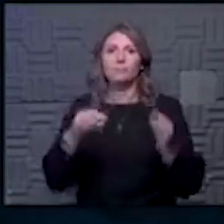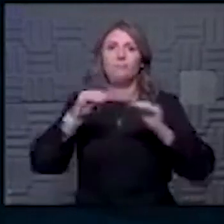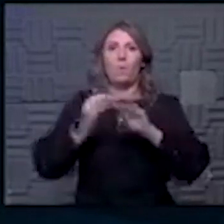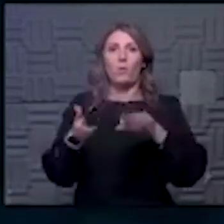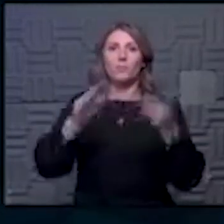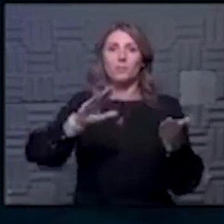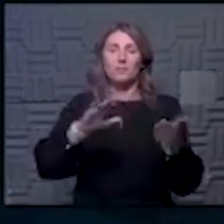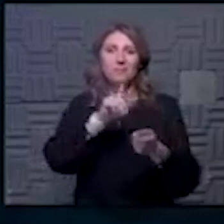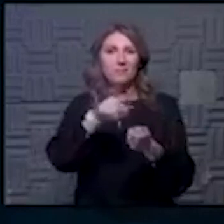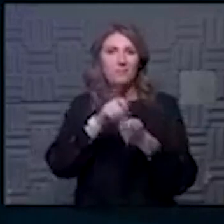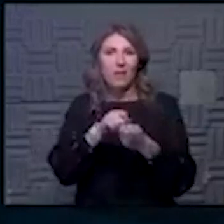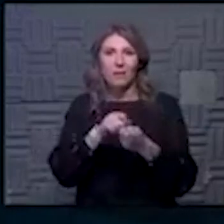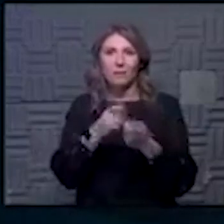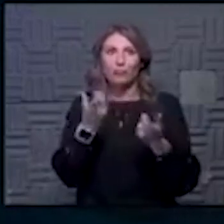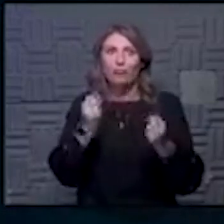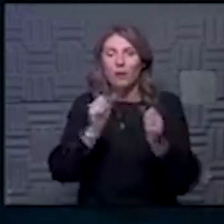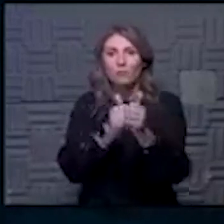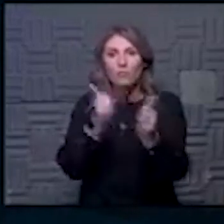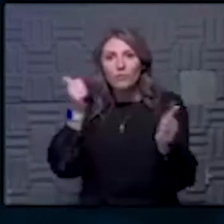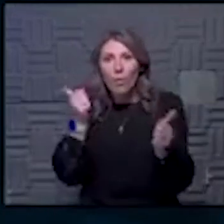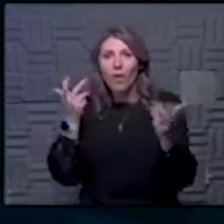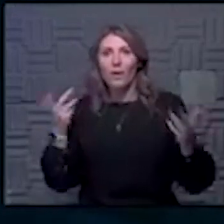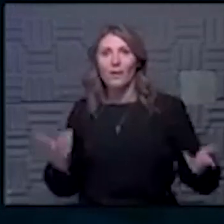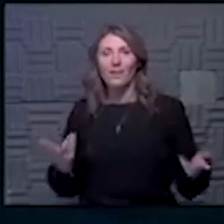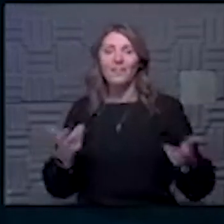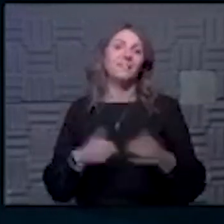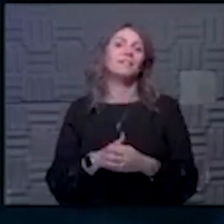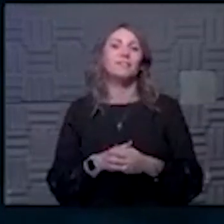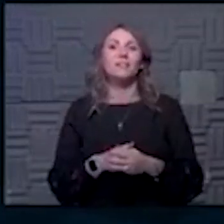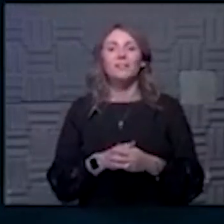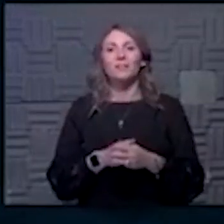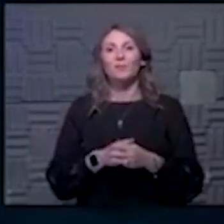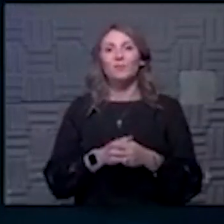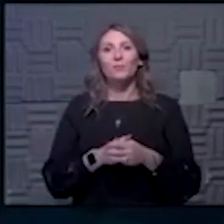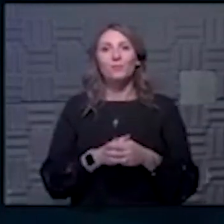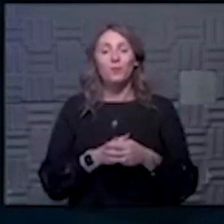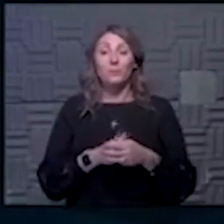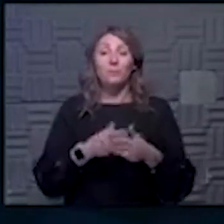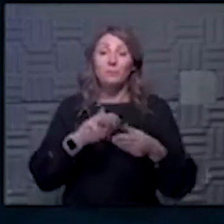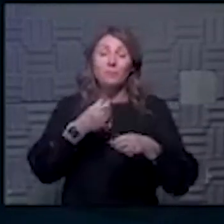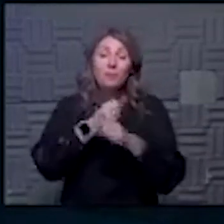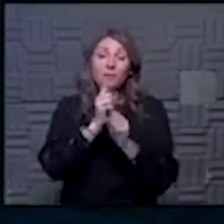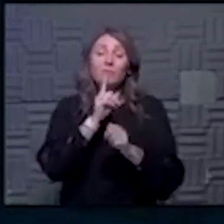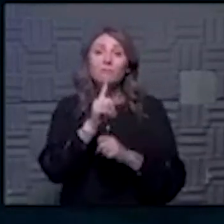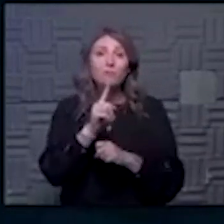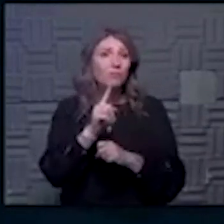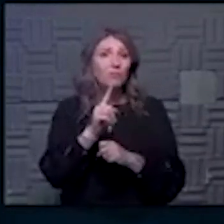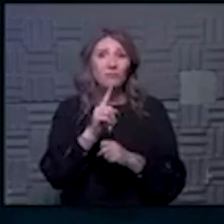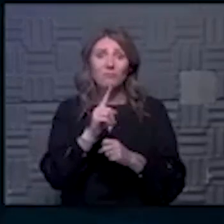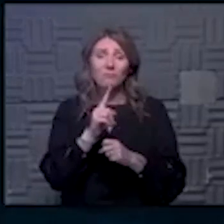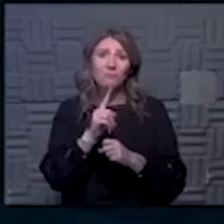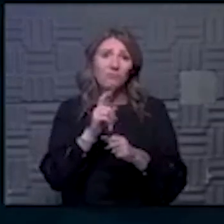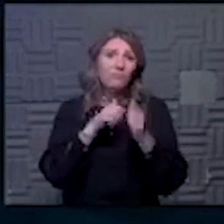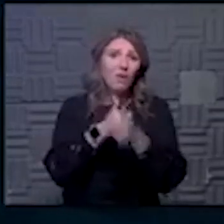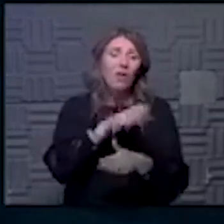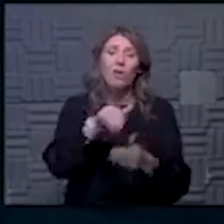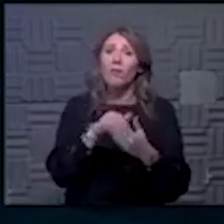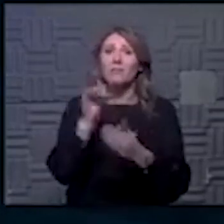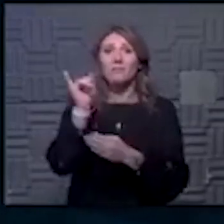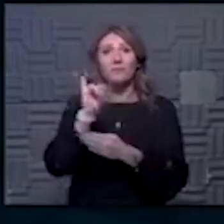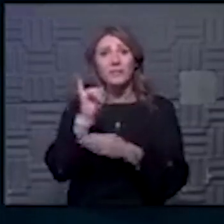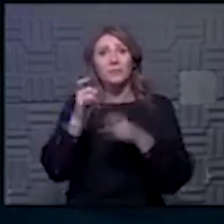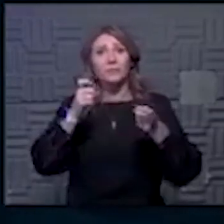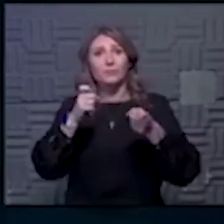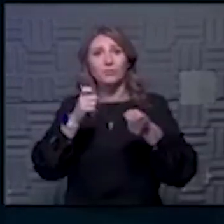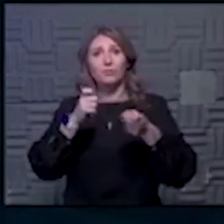to have happen. So taking care to follow all the infection control precautions that we've